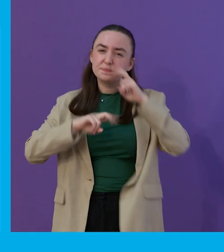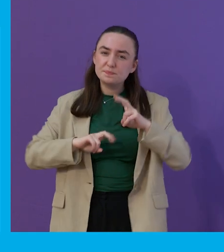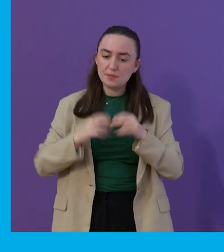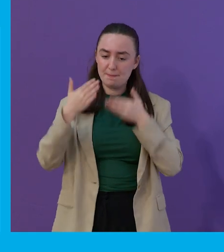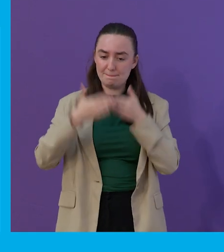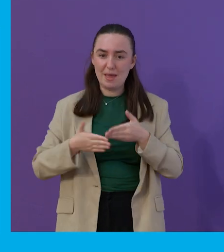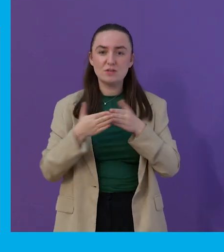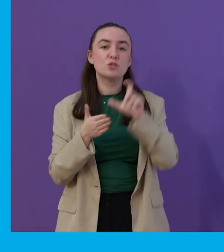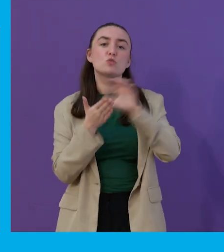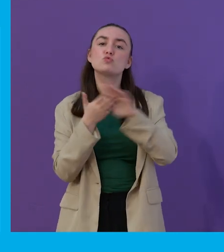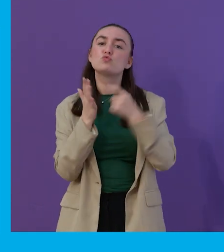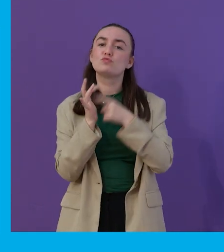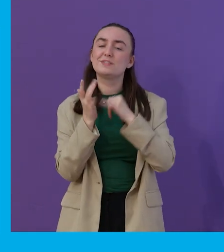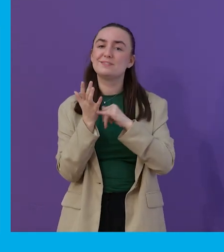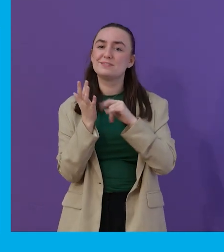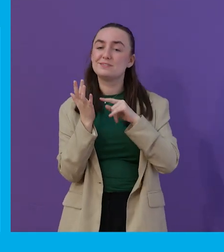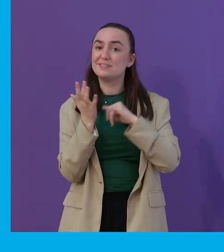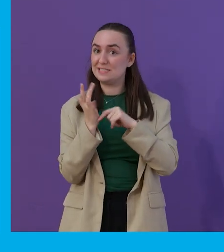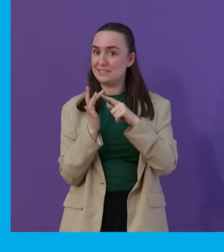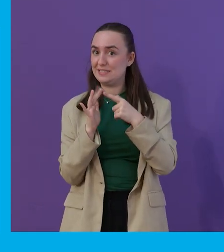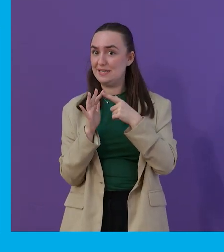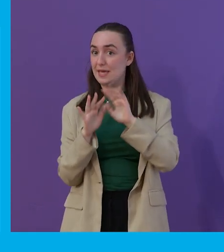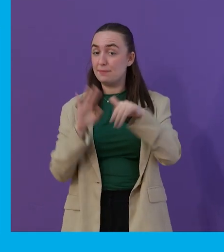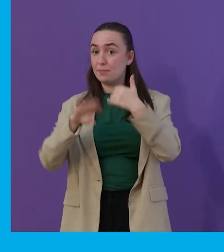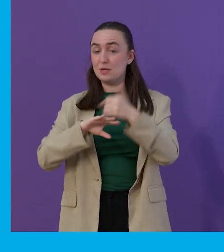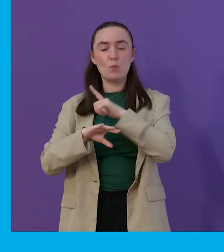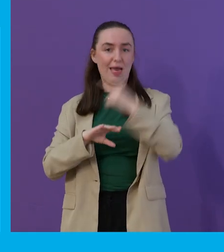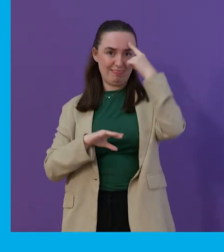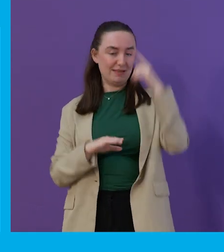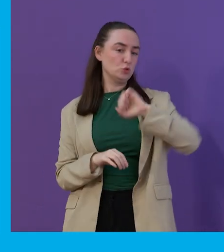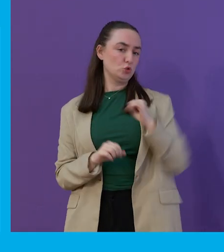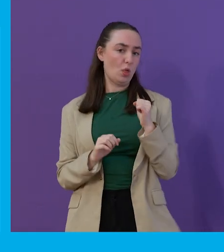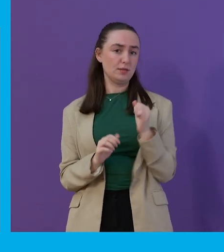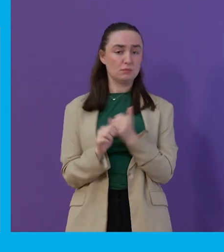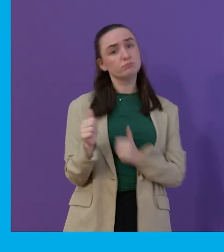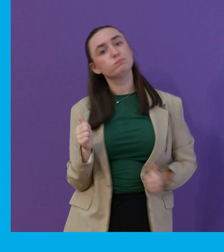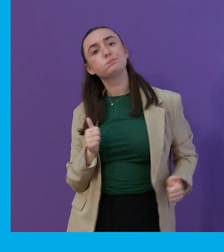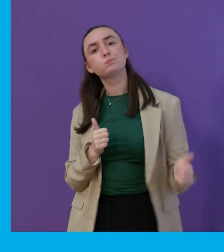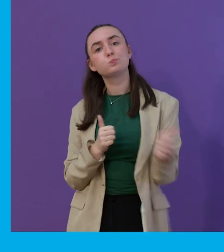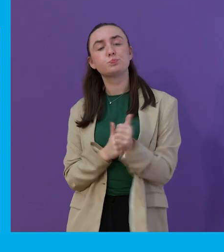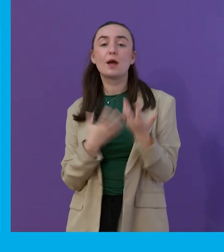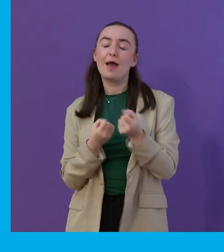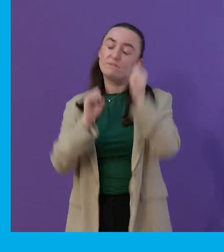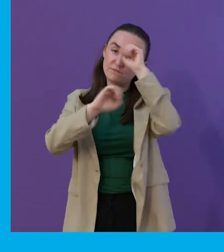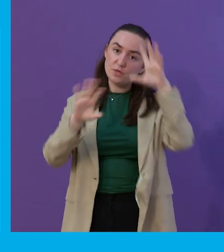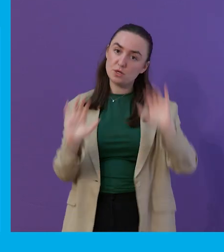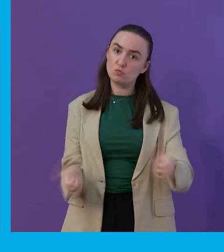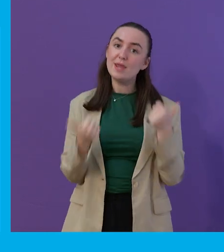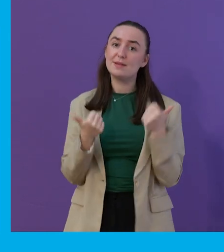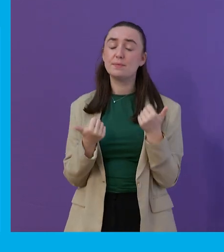Christie implementation, because I think Scotland's ahead of the game with having this amazing vision. It's absolutely